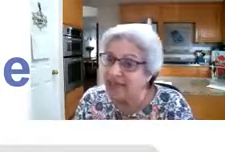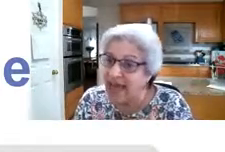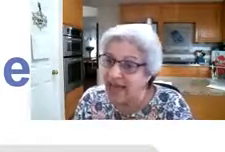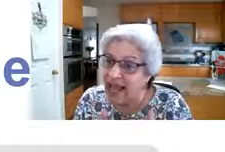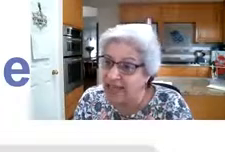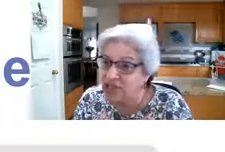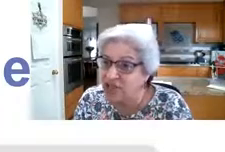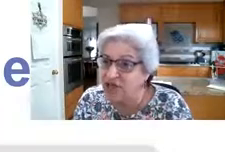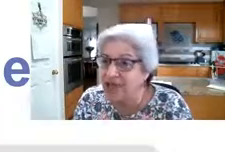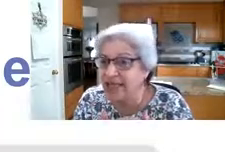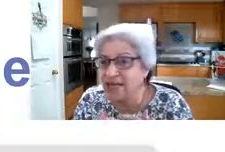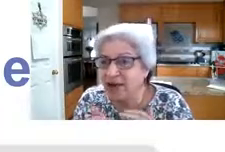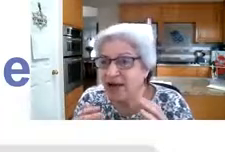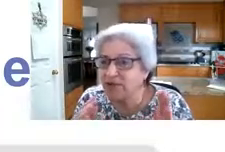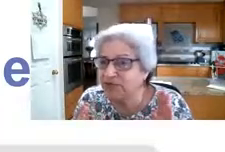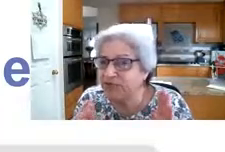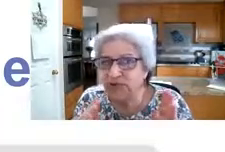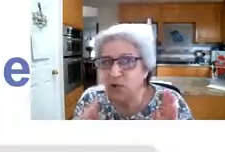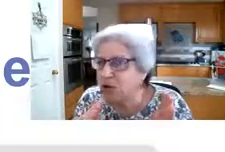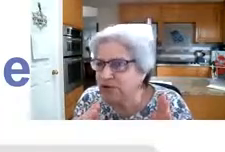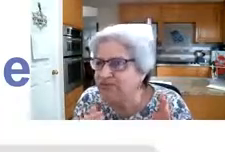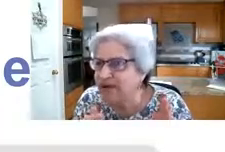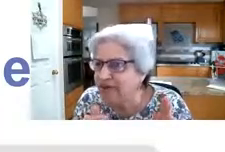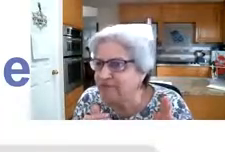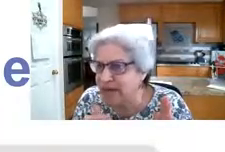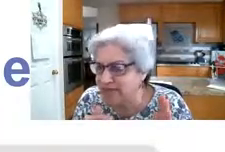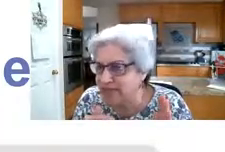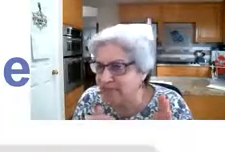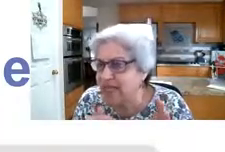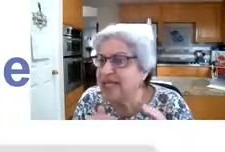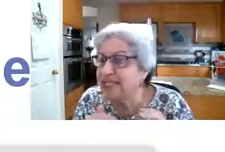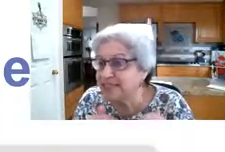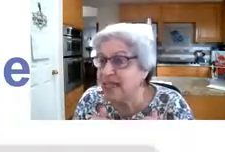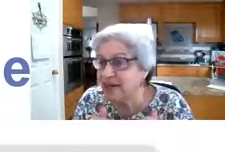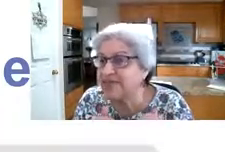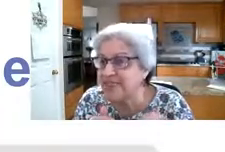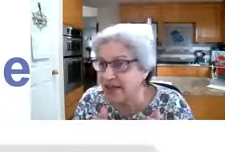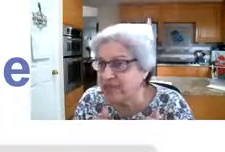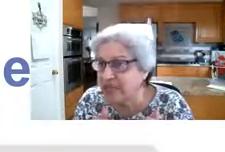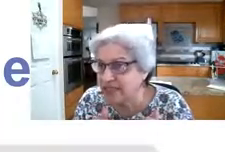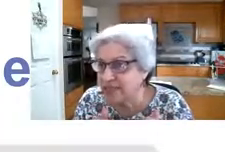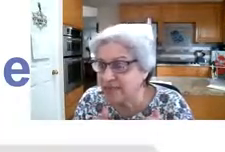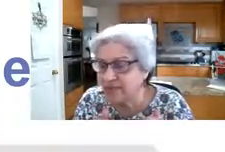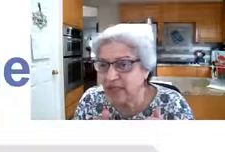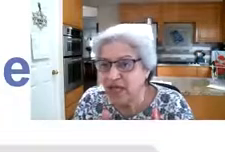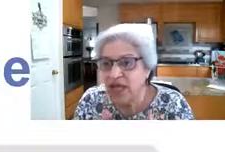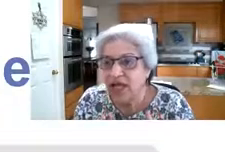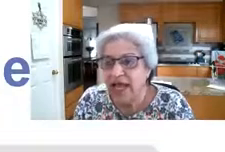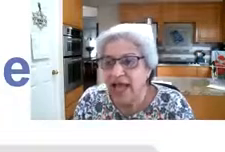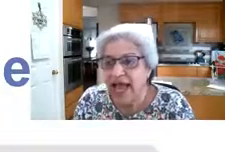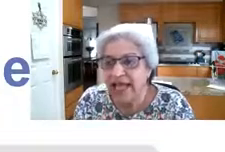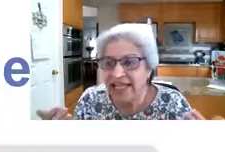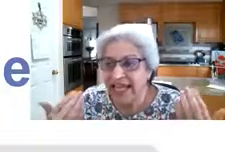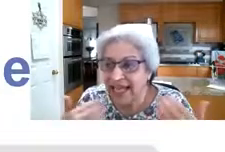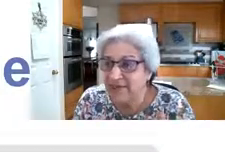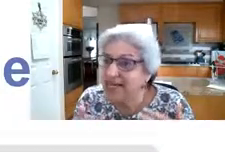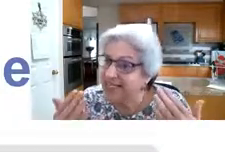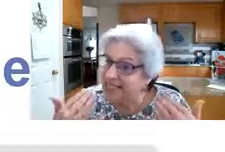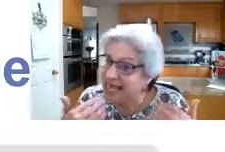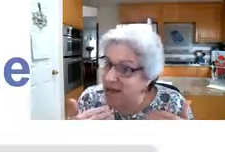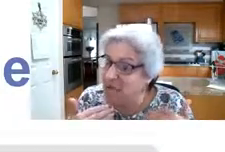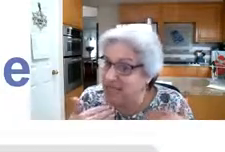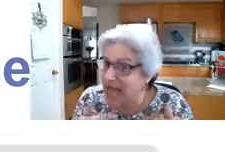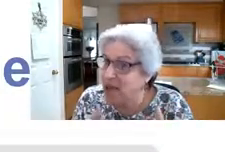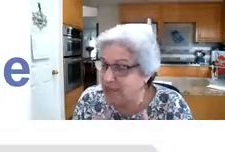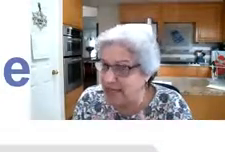to get that answer in about 4 or 5 months instead of 7 months. And even